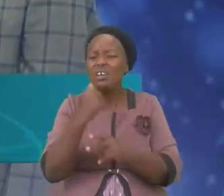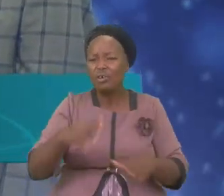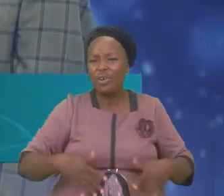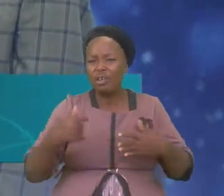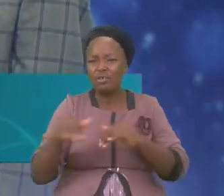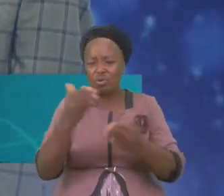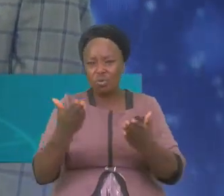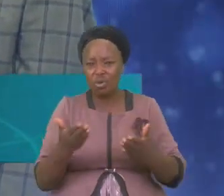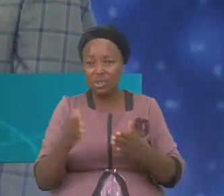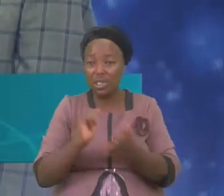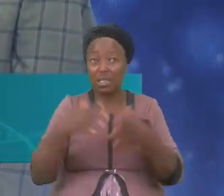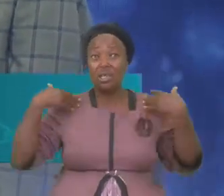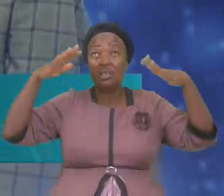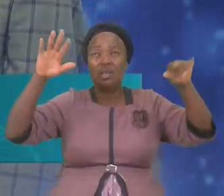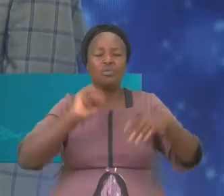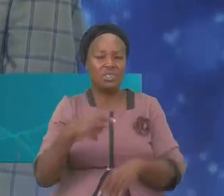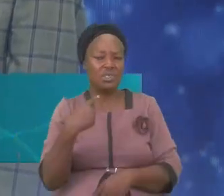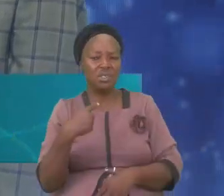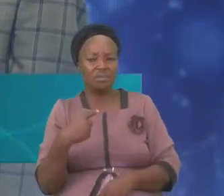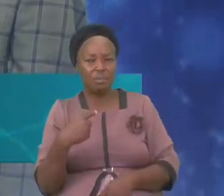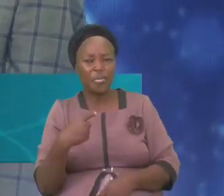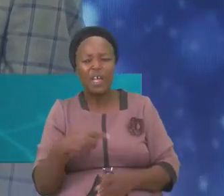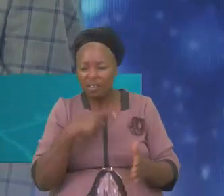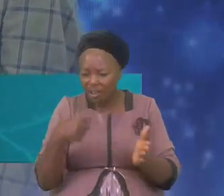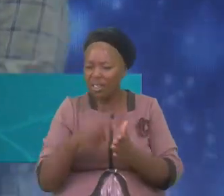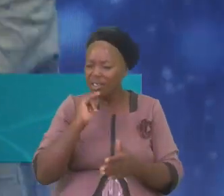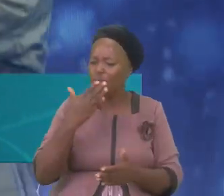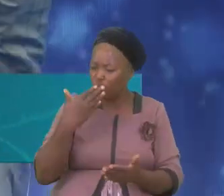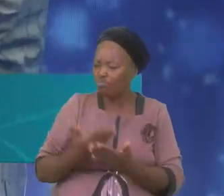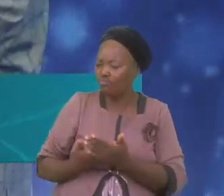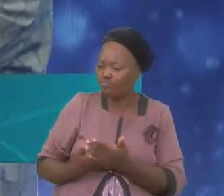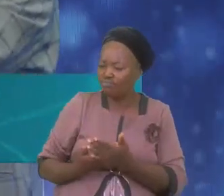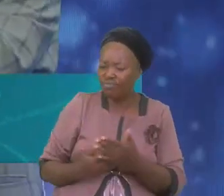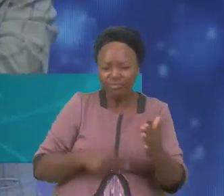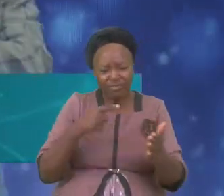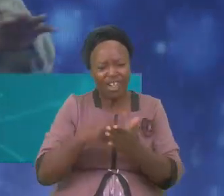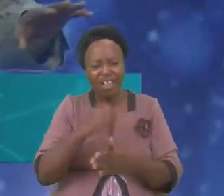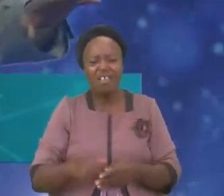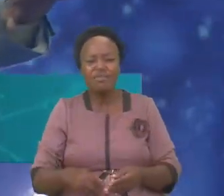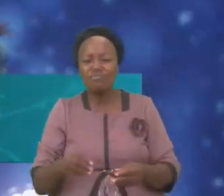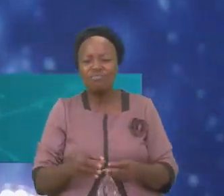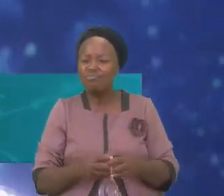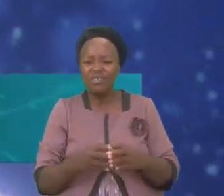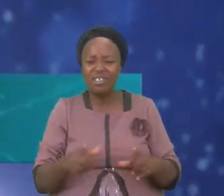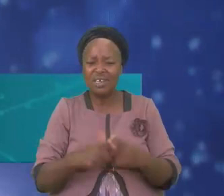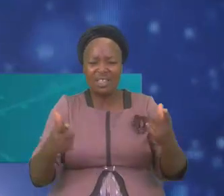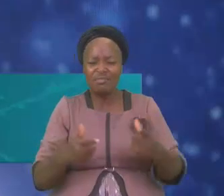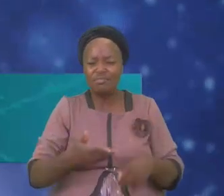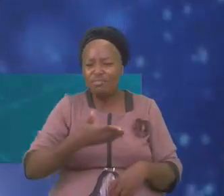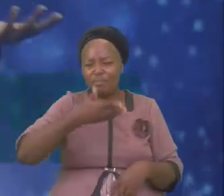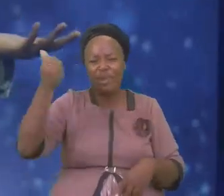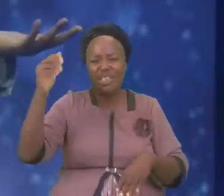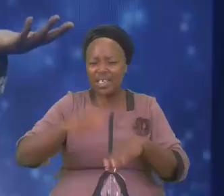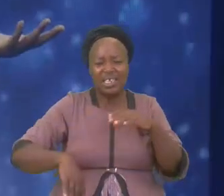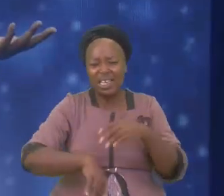good. This is much better than anything we have seen of him before, we have seen of her before,